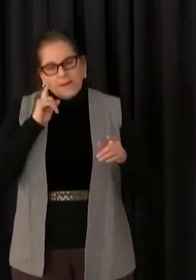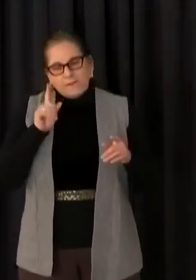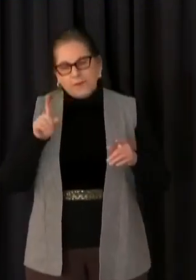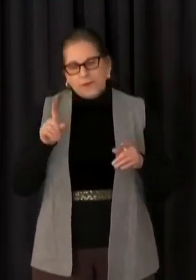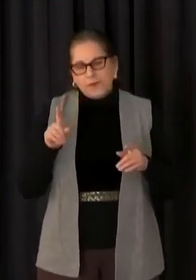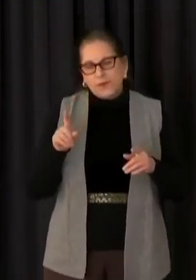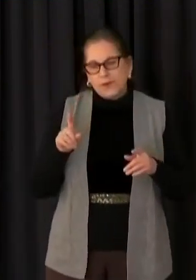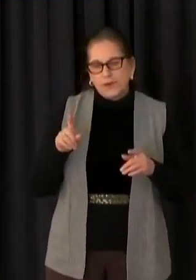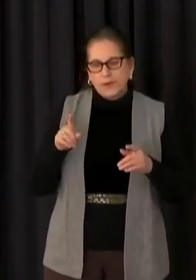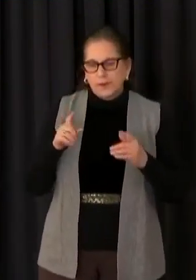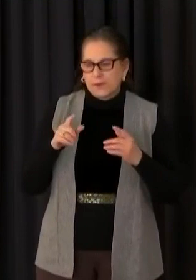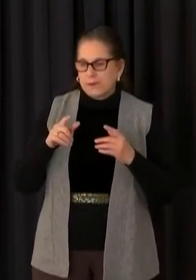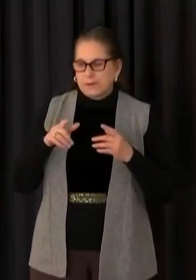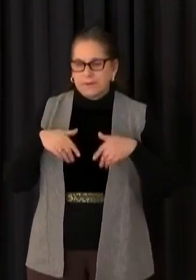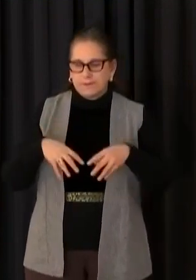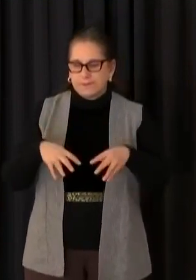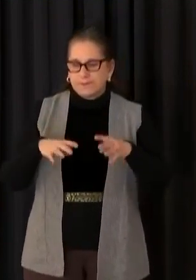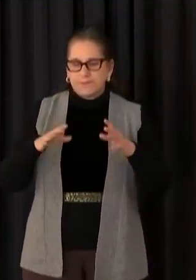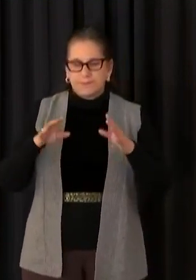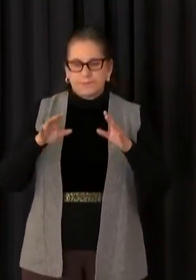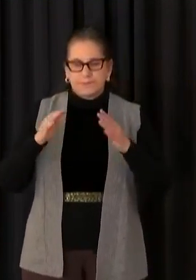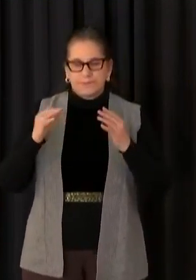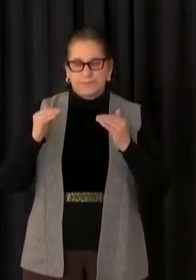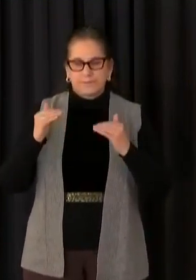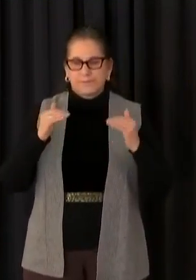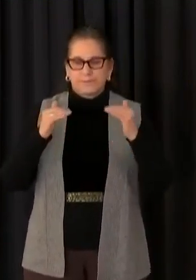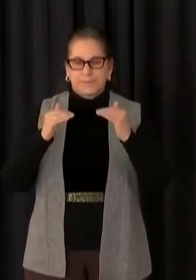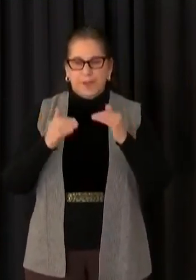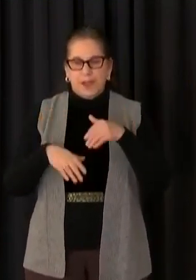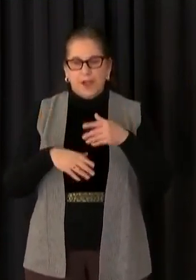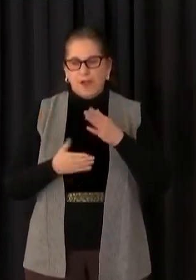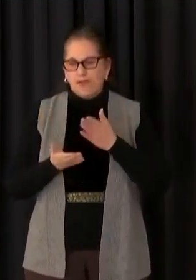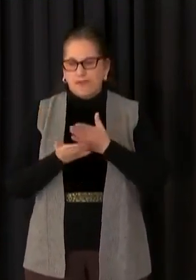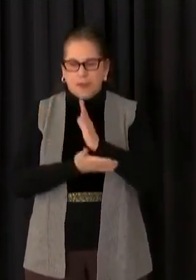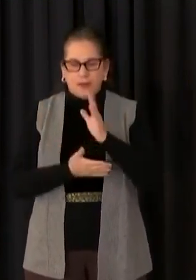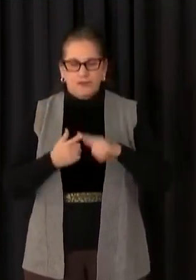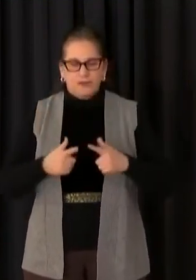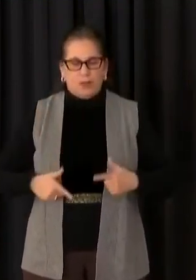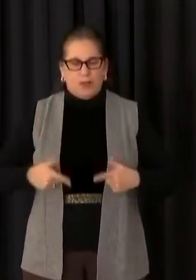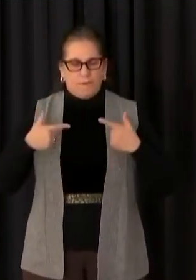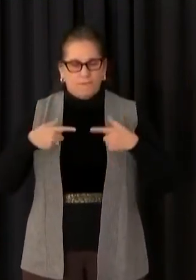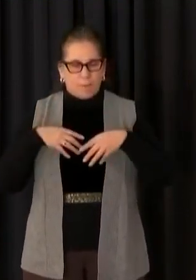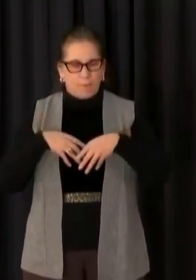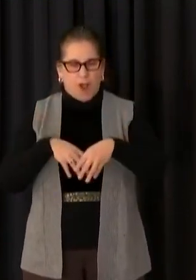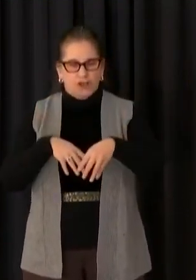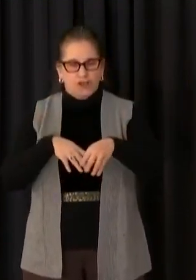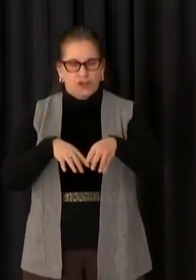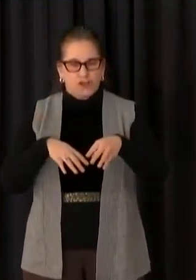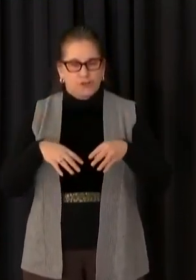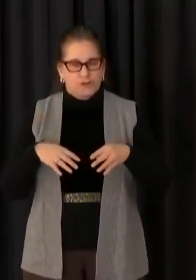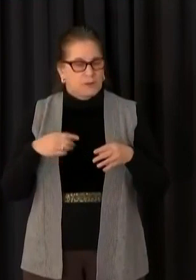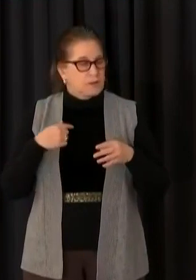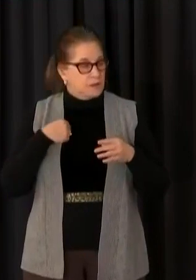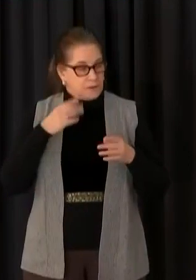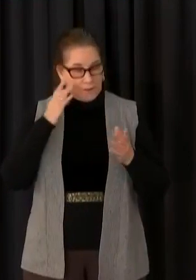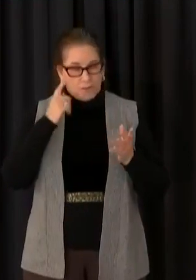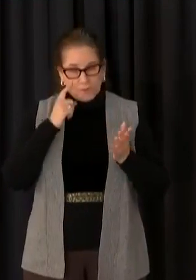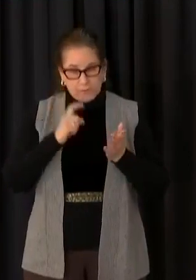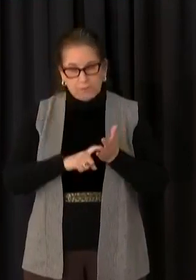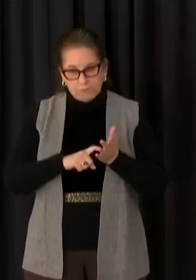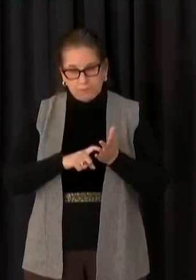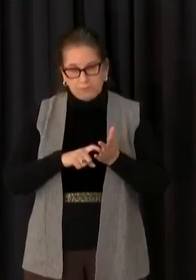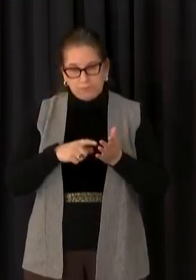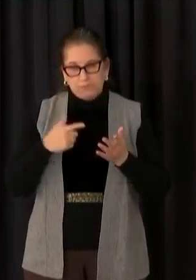the reparations, for the Right to Life March, which is right after that. All these things are on the radar, but we're